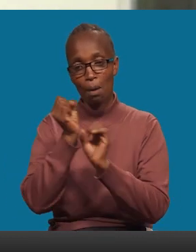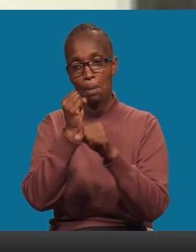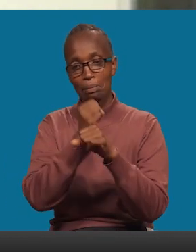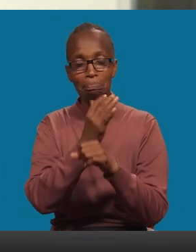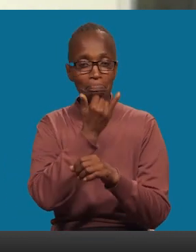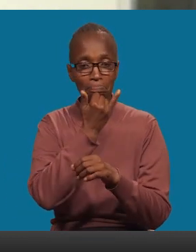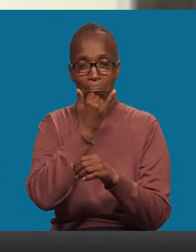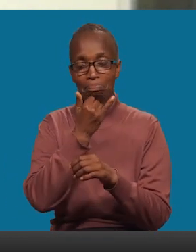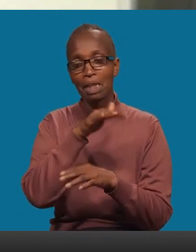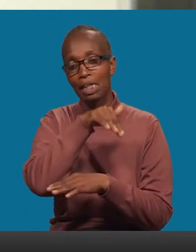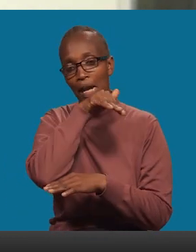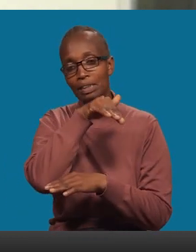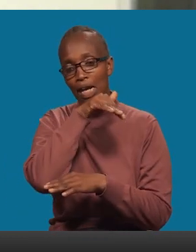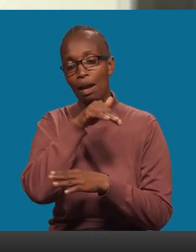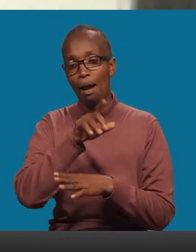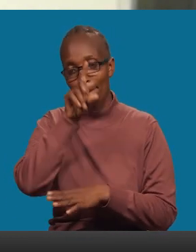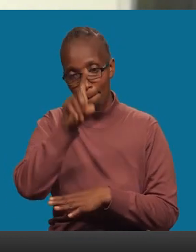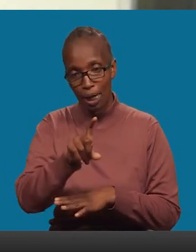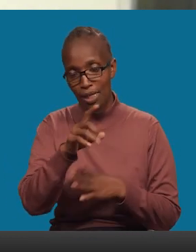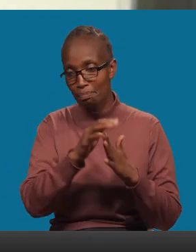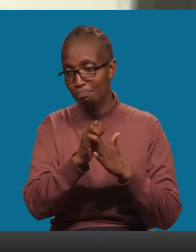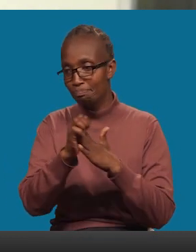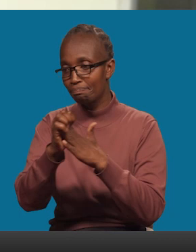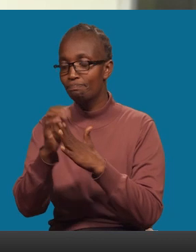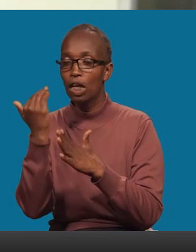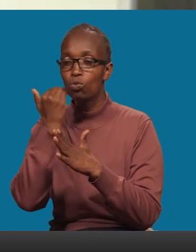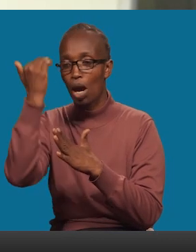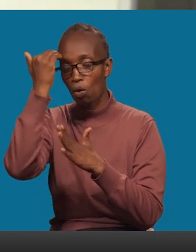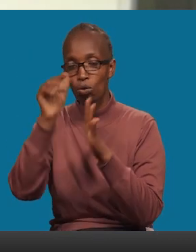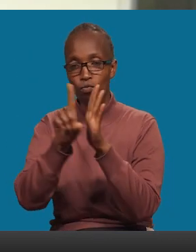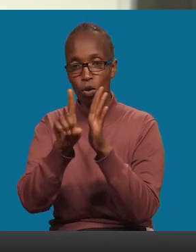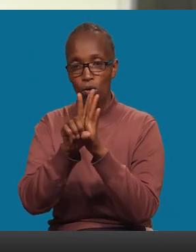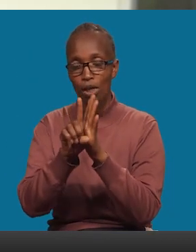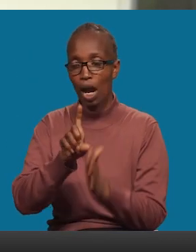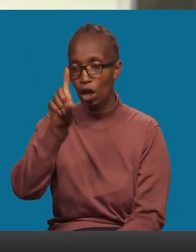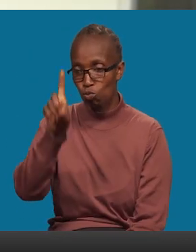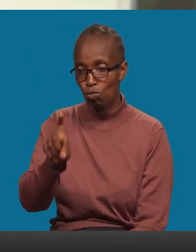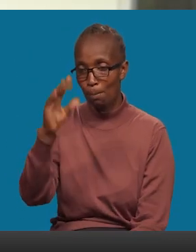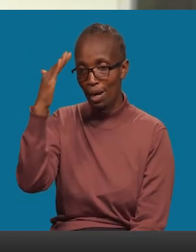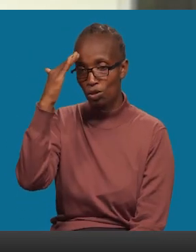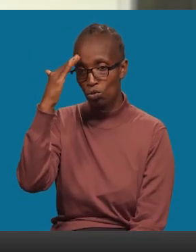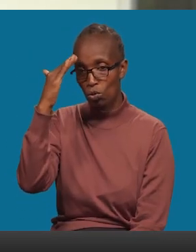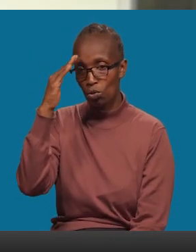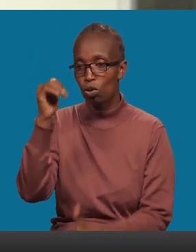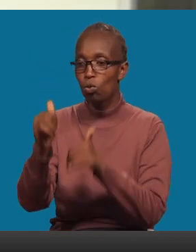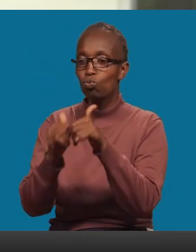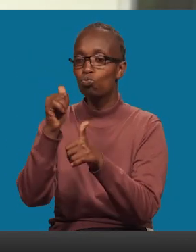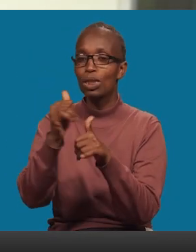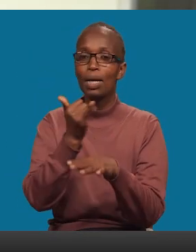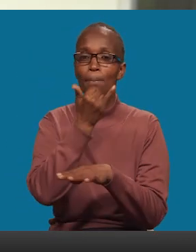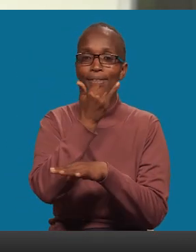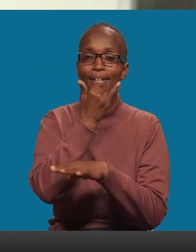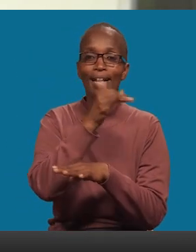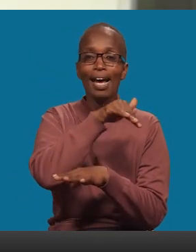let the president charge him. Let him be taken to a court of law and let us know which